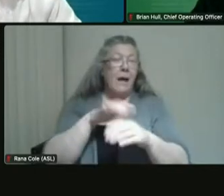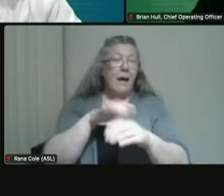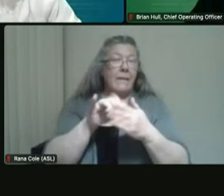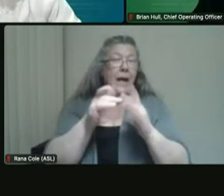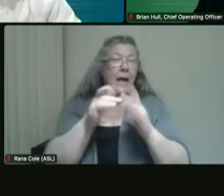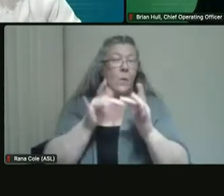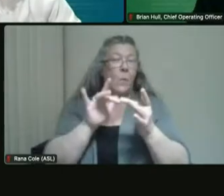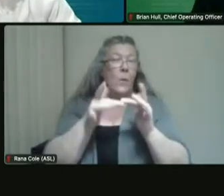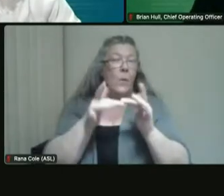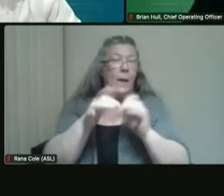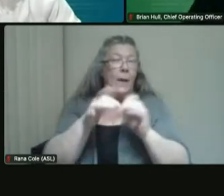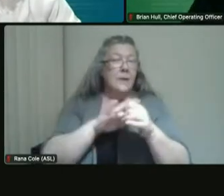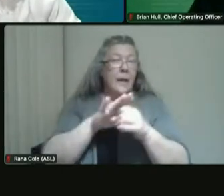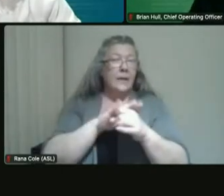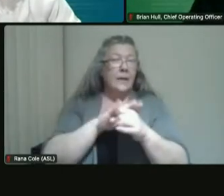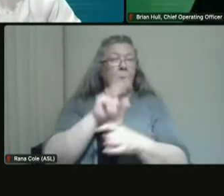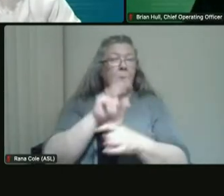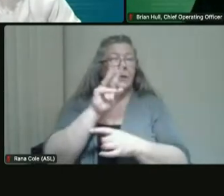to